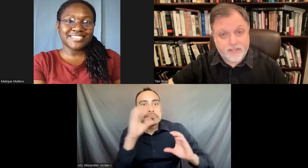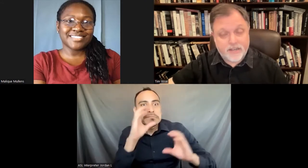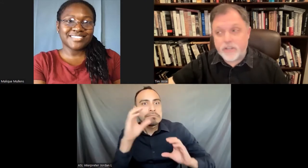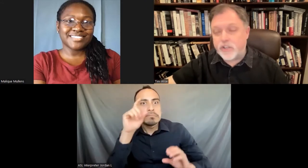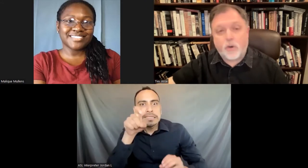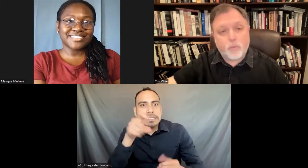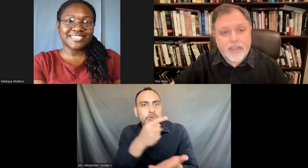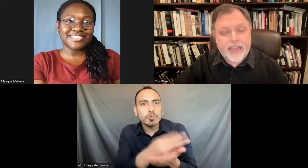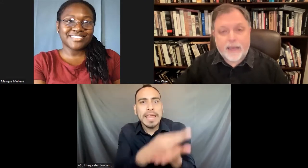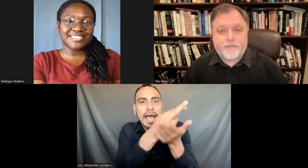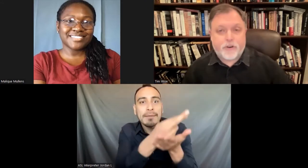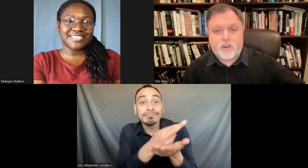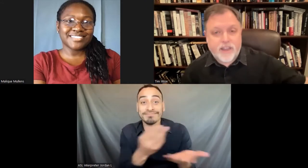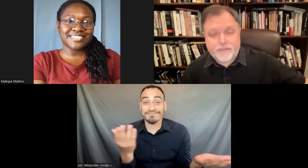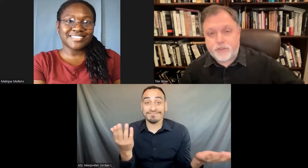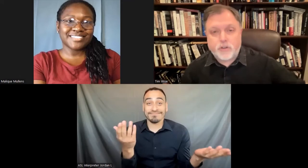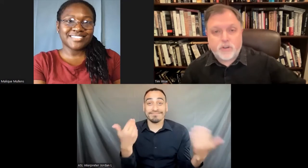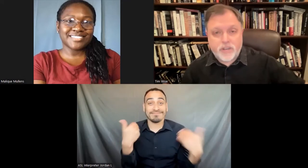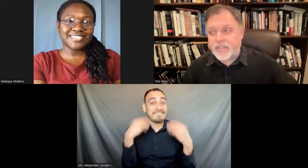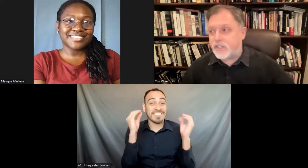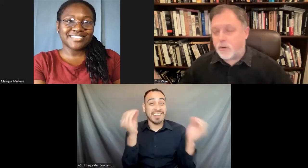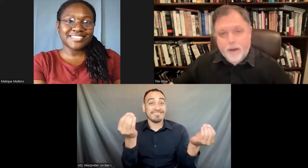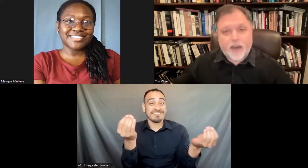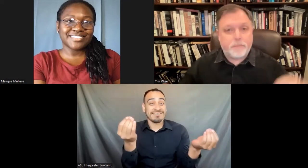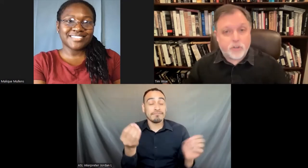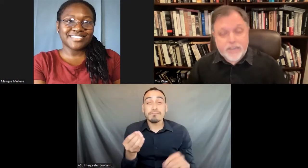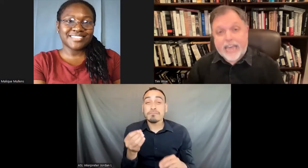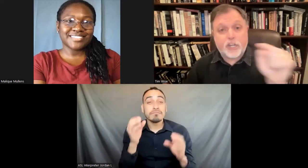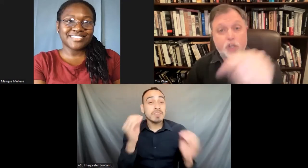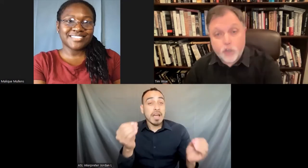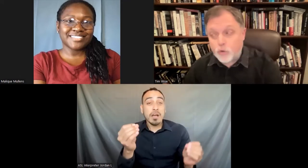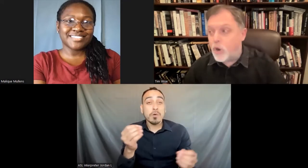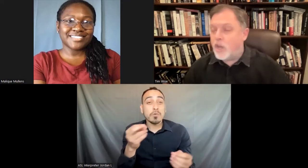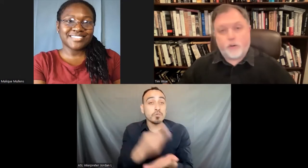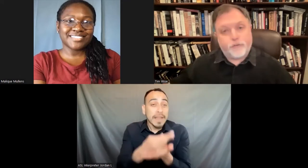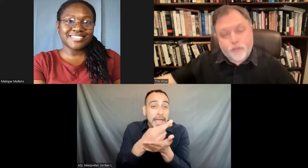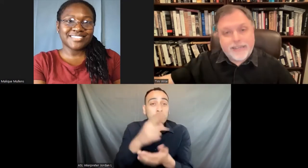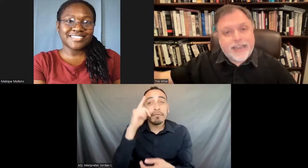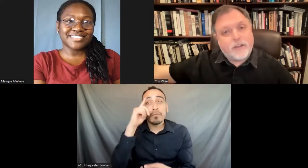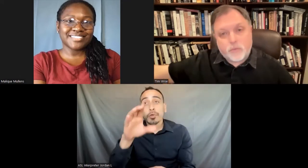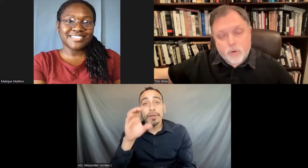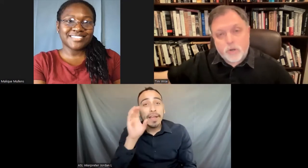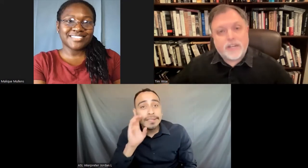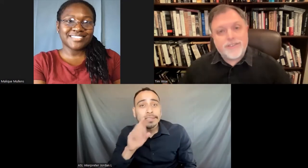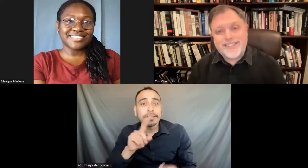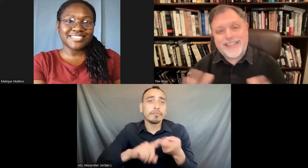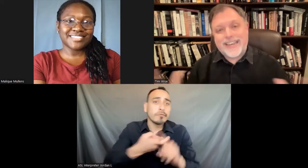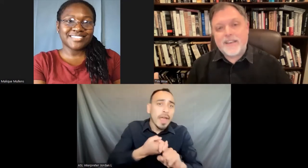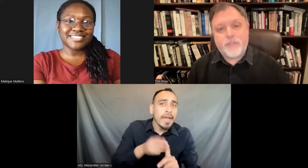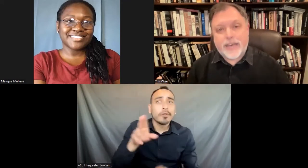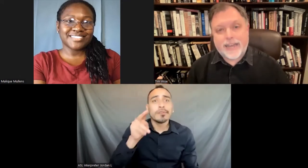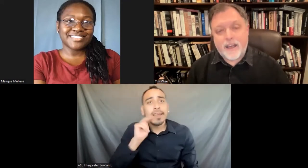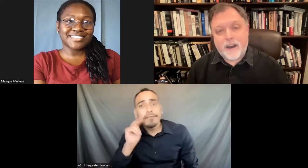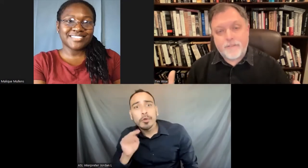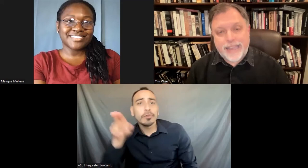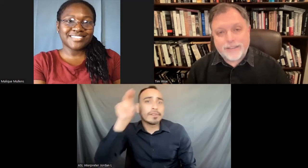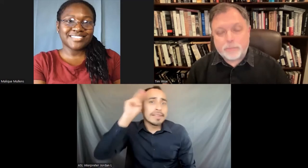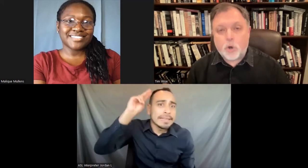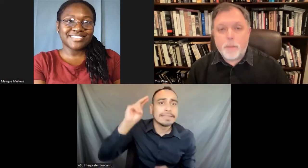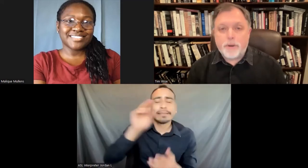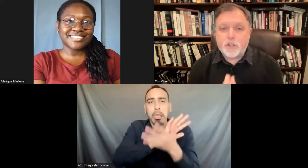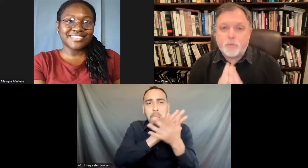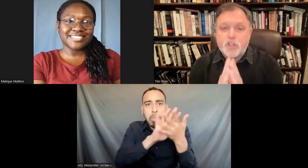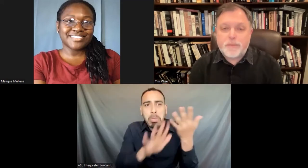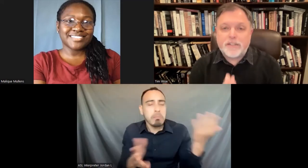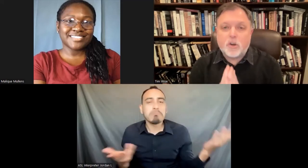cousin. There is no rehab for your nephew, your niece, your mom, your dad, you, your friend down the road. There isn't any of that